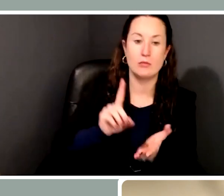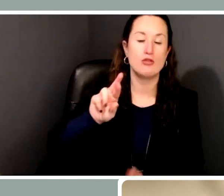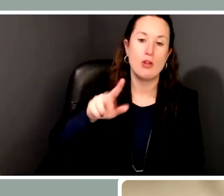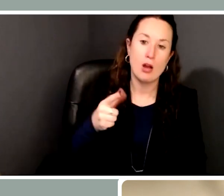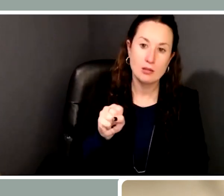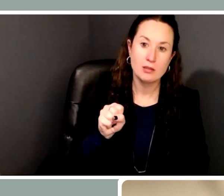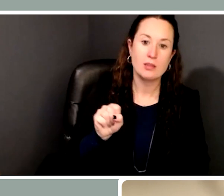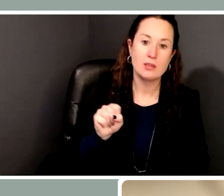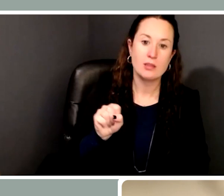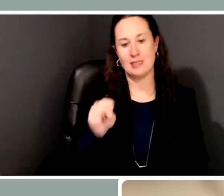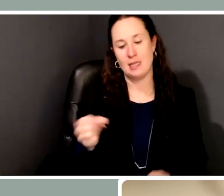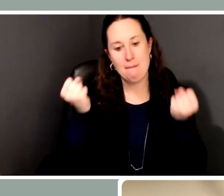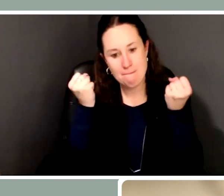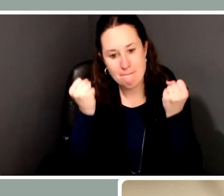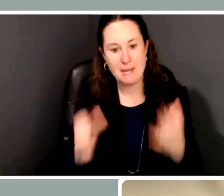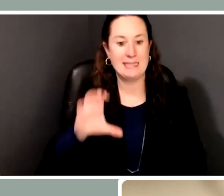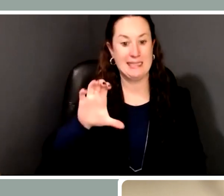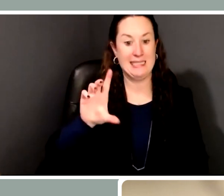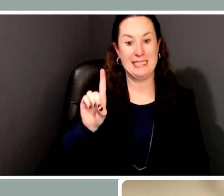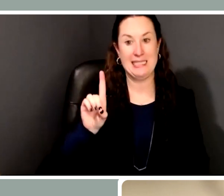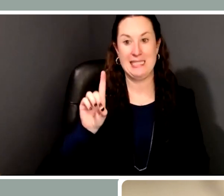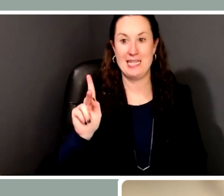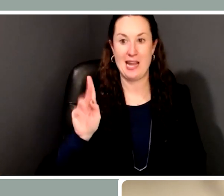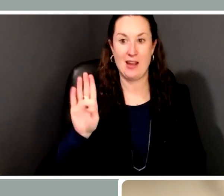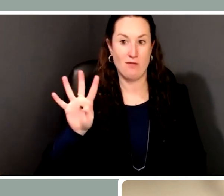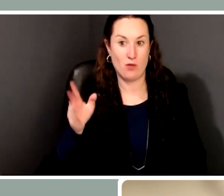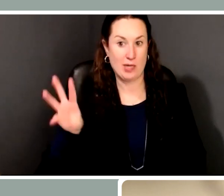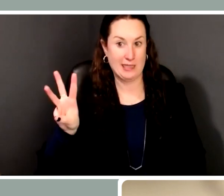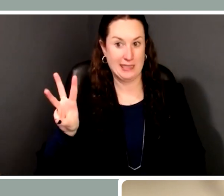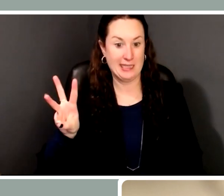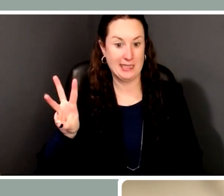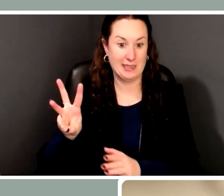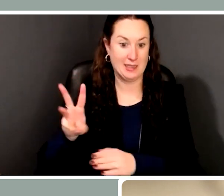the CDK4/6 inhibitors, we know that lots and lots of people had dose reductions, and there